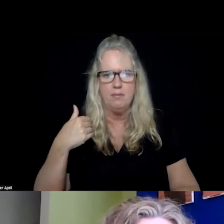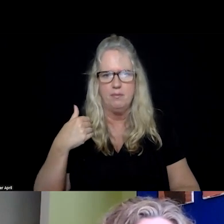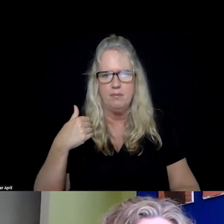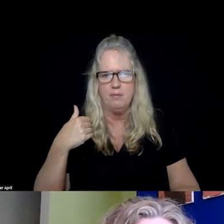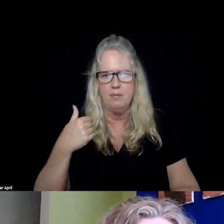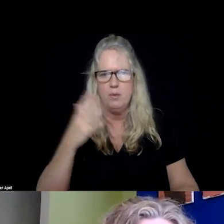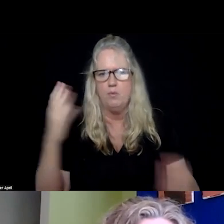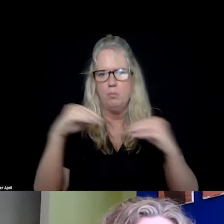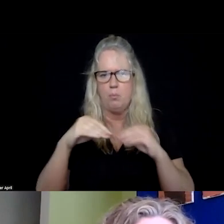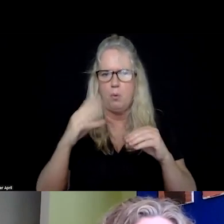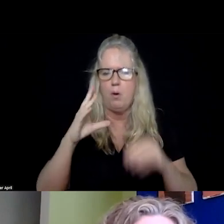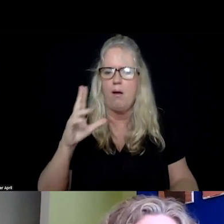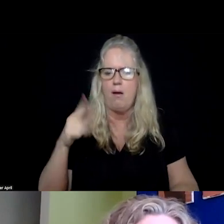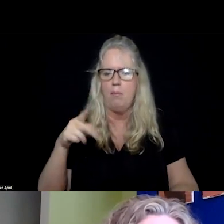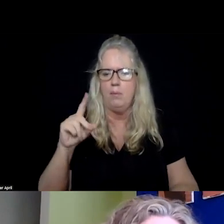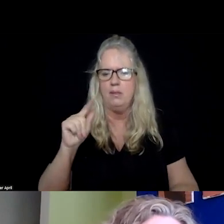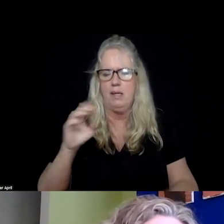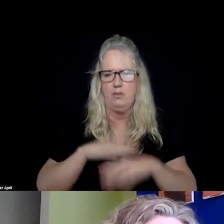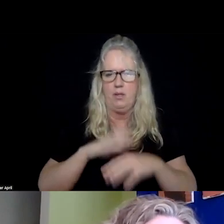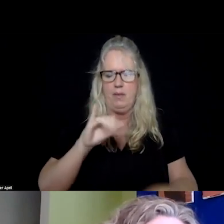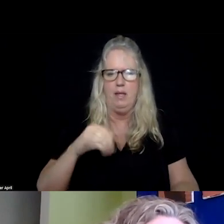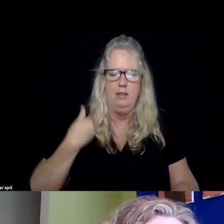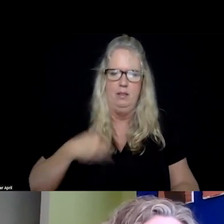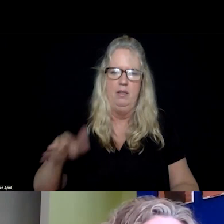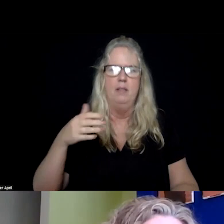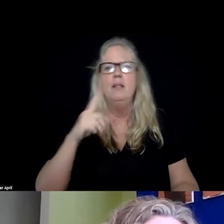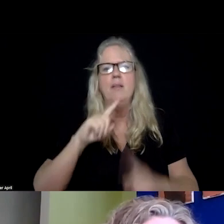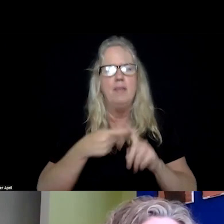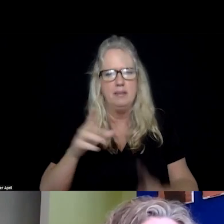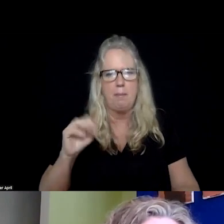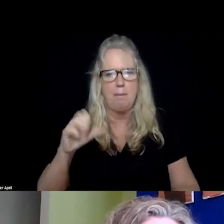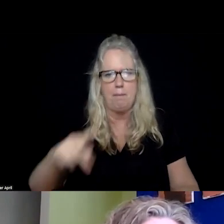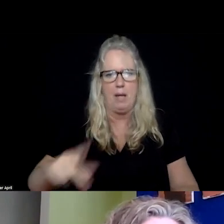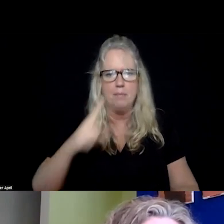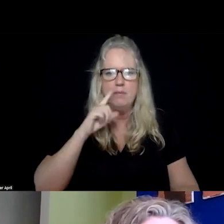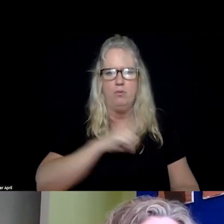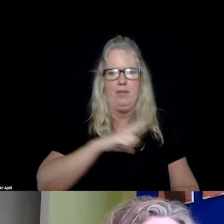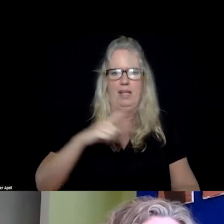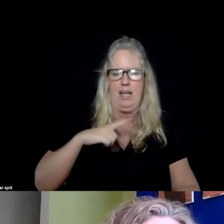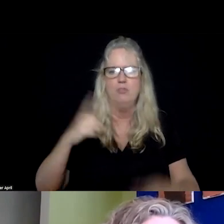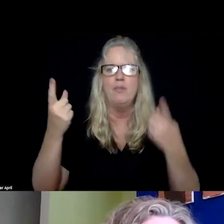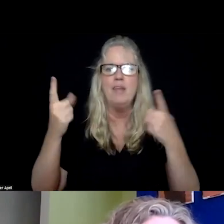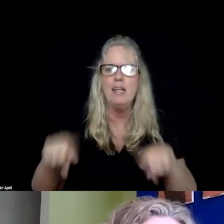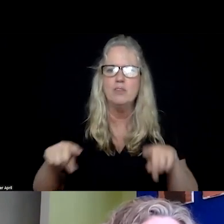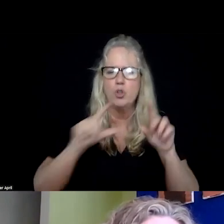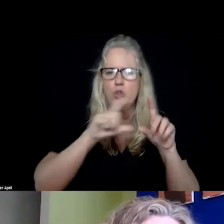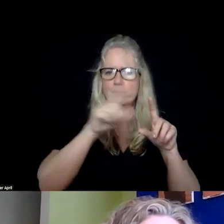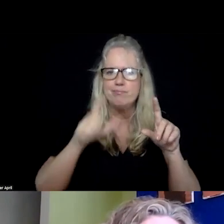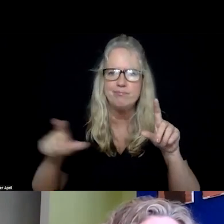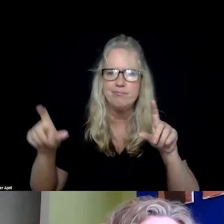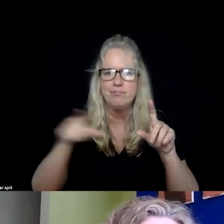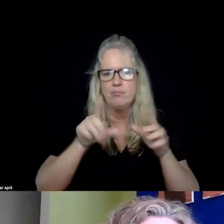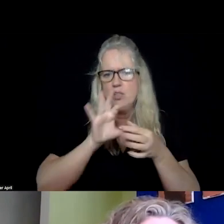further updates on that. And this is the map of legislation that has occurred related